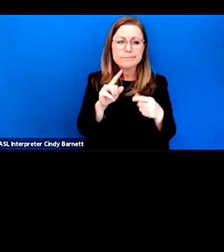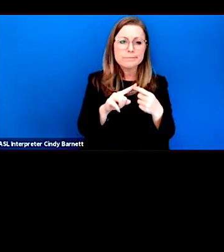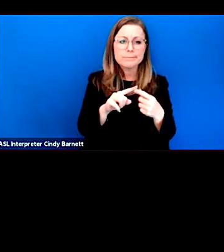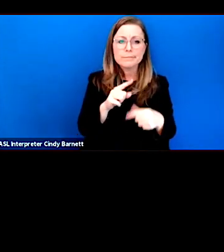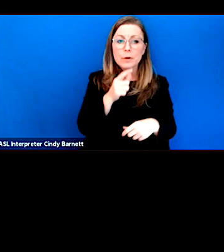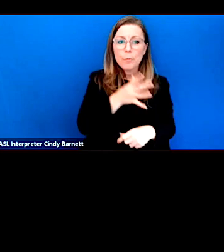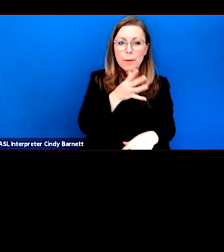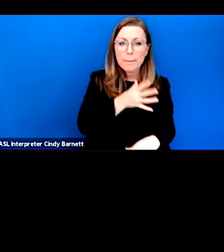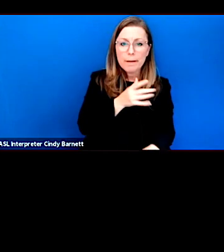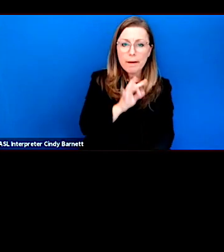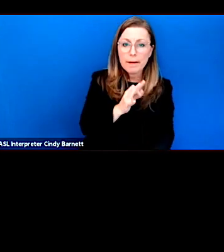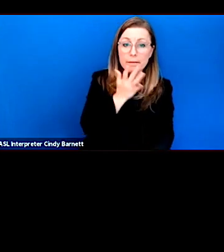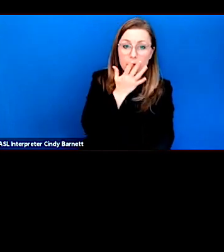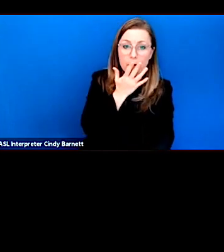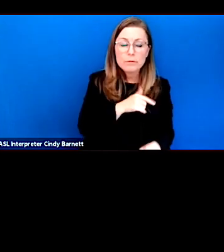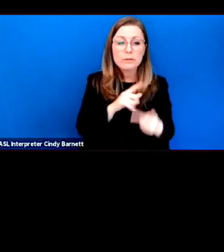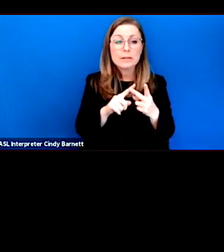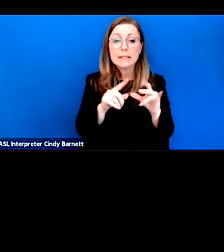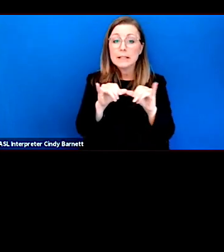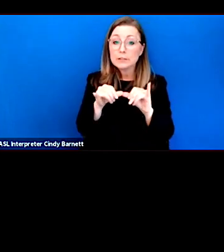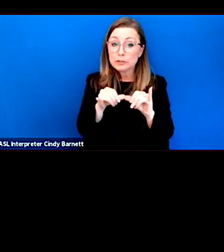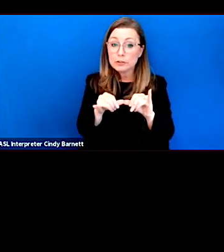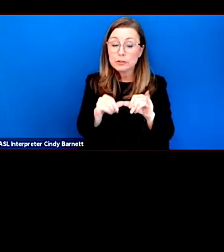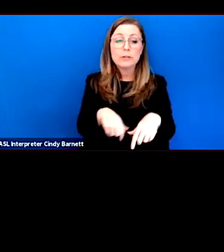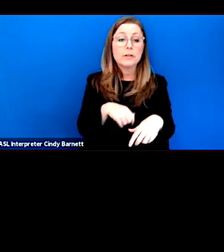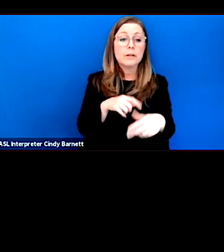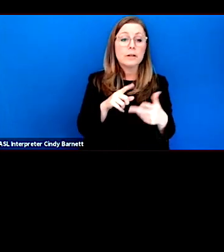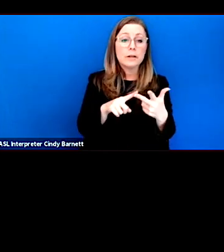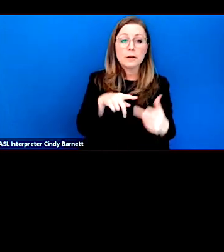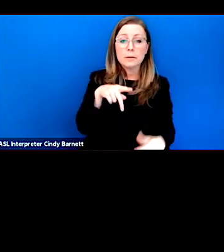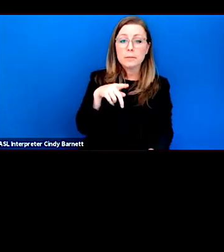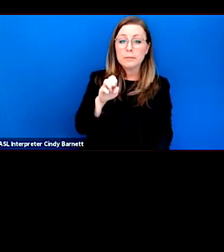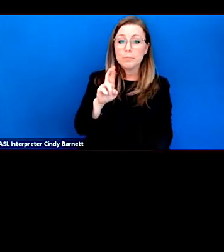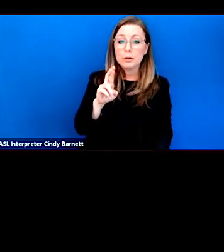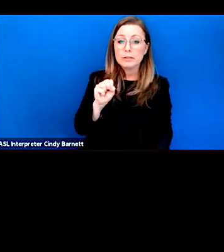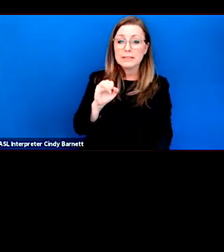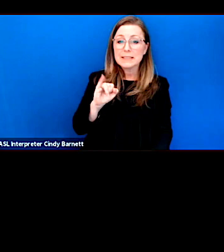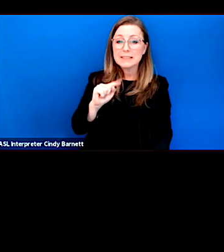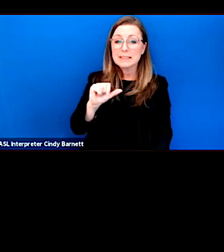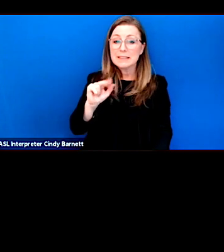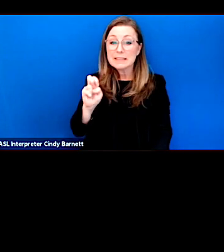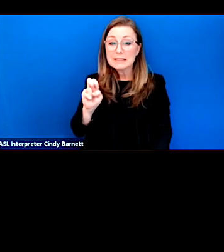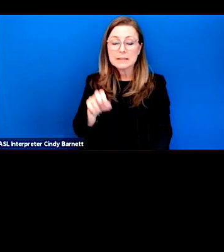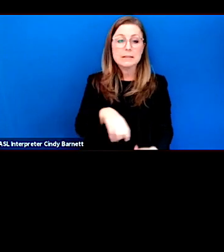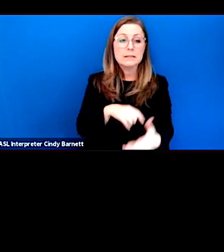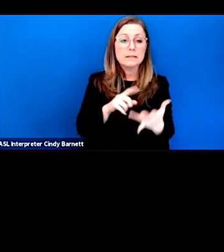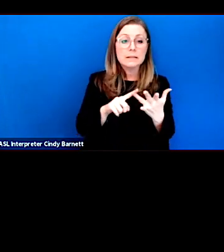engineering, persistence, STEM, undergraduate